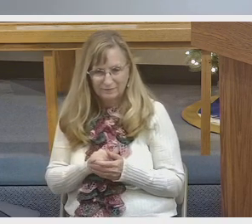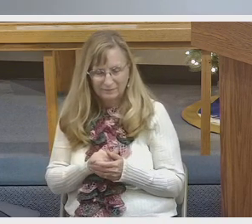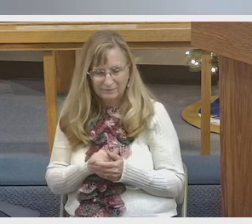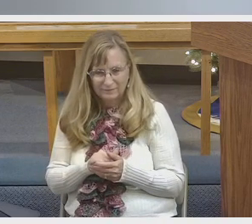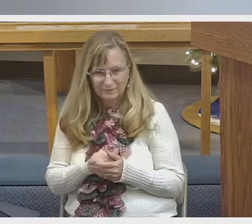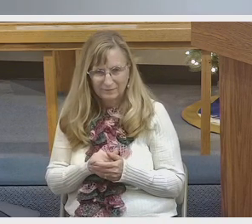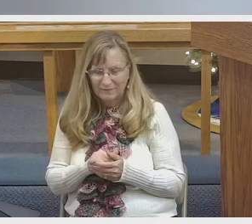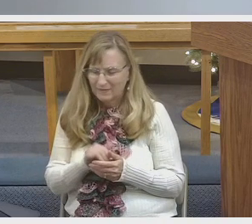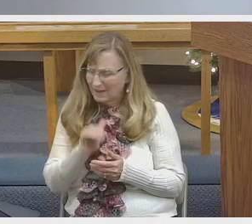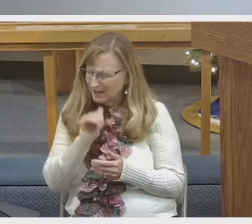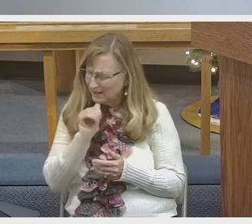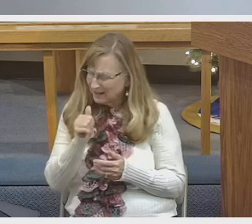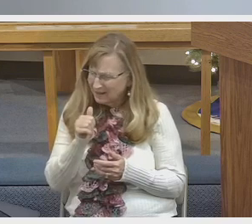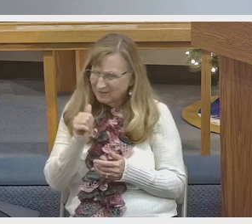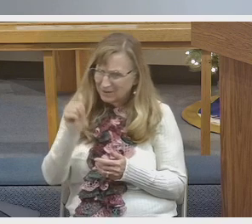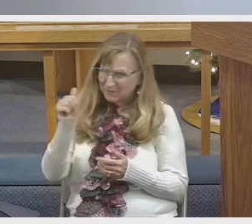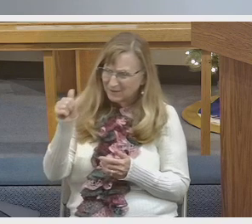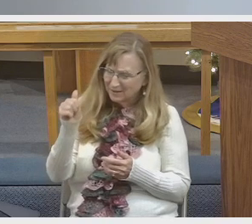Not for himself,